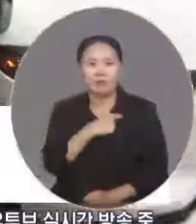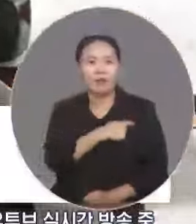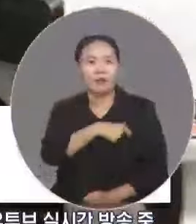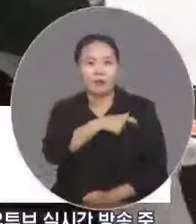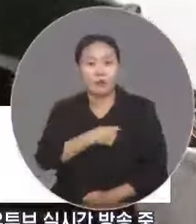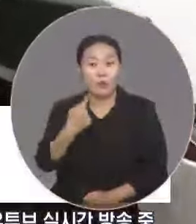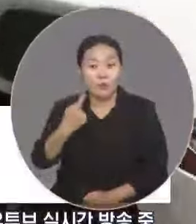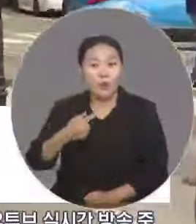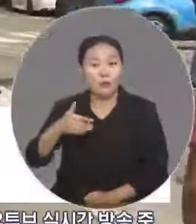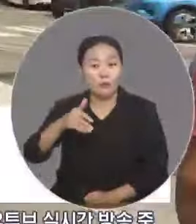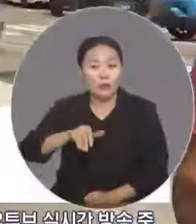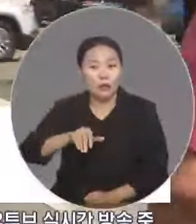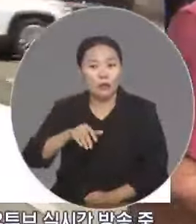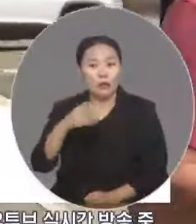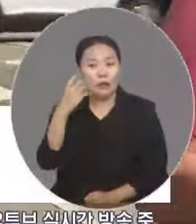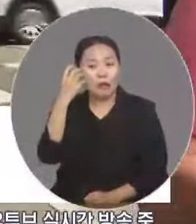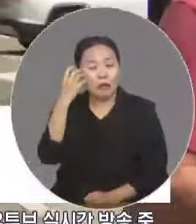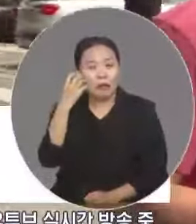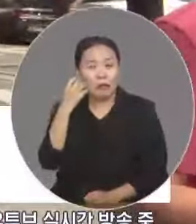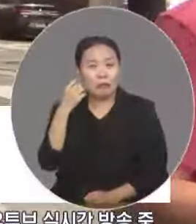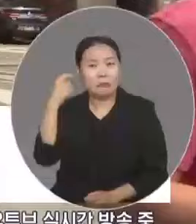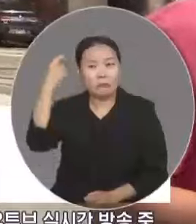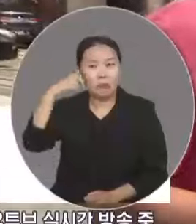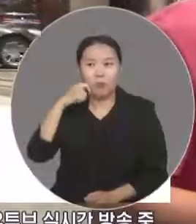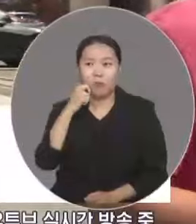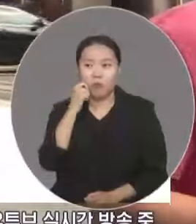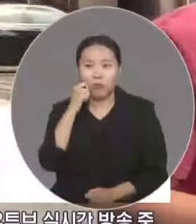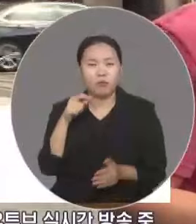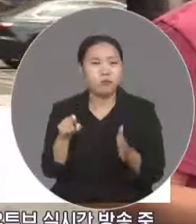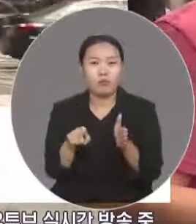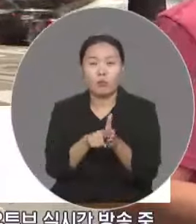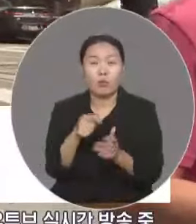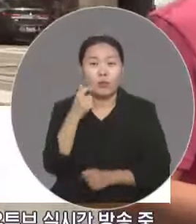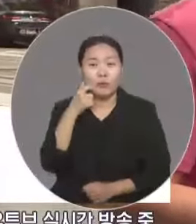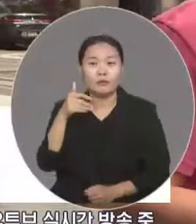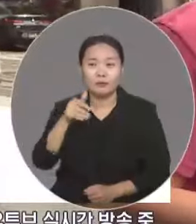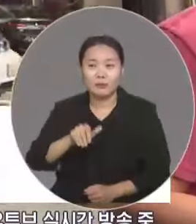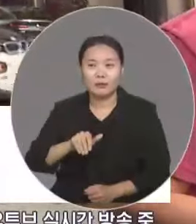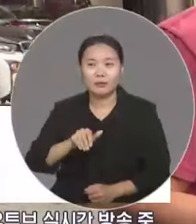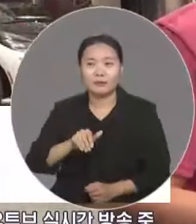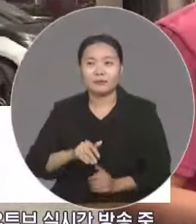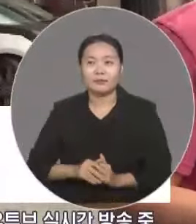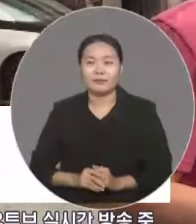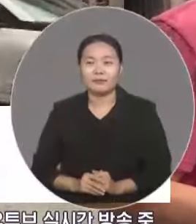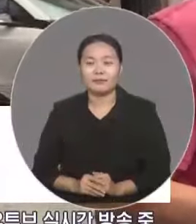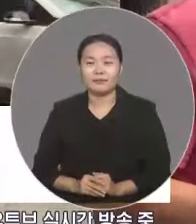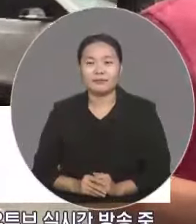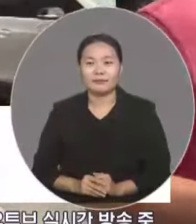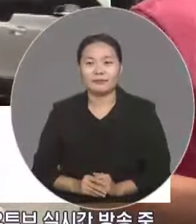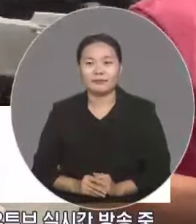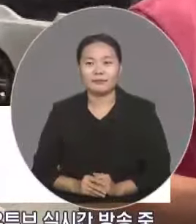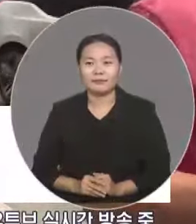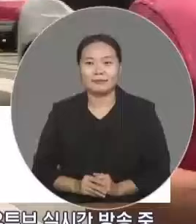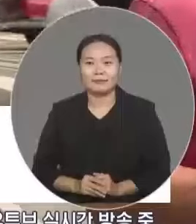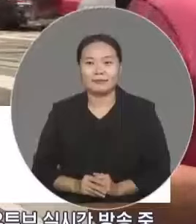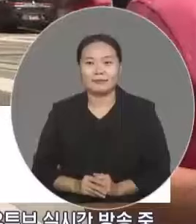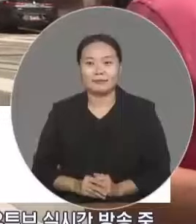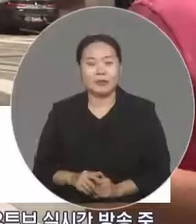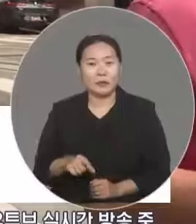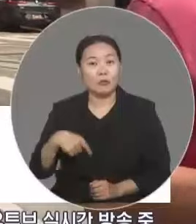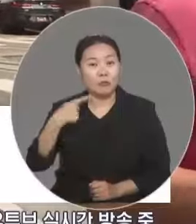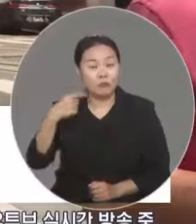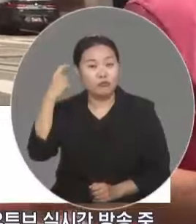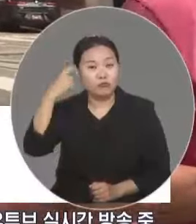it. You're here, we're from Switzerland. And you read about it and it is unbelievable. The first 10 seconds, like, no, it can't